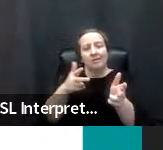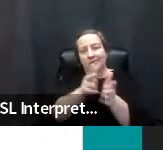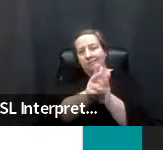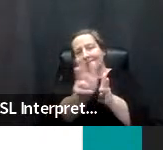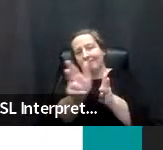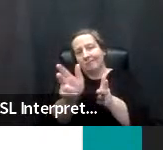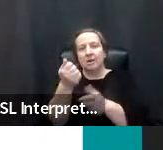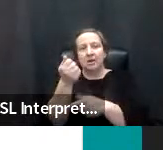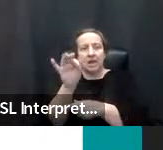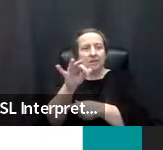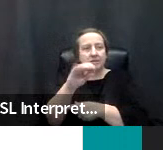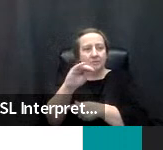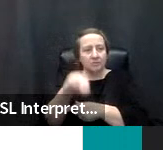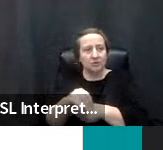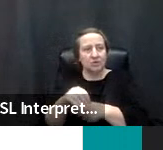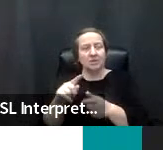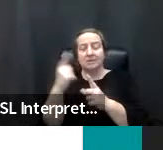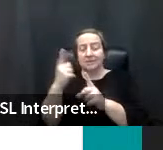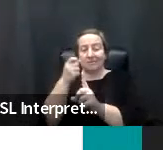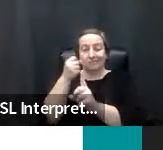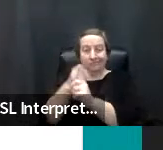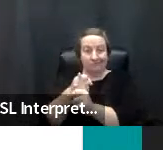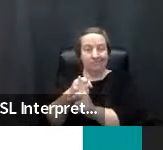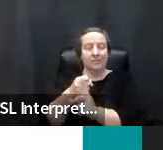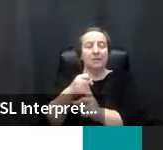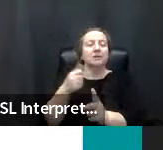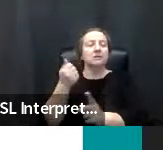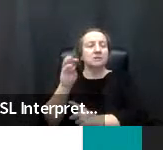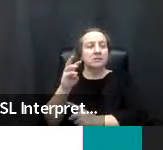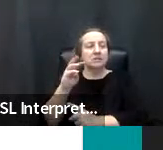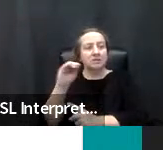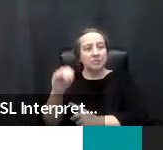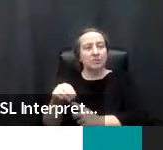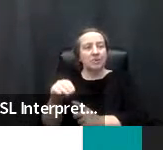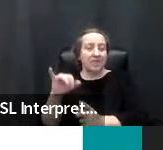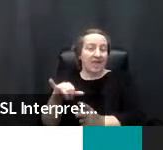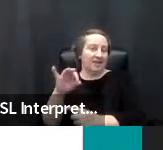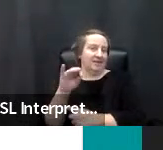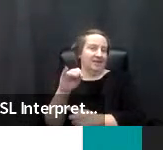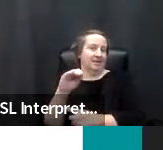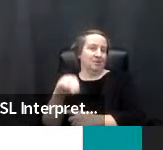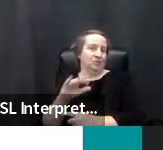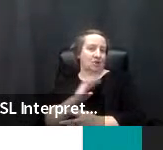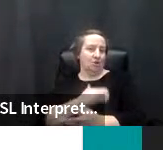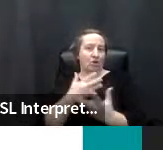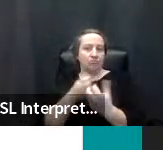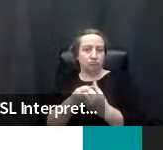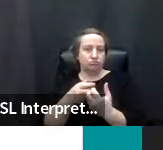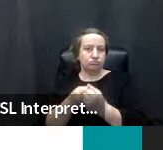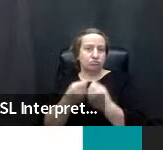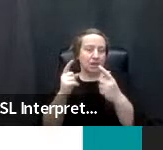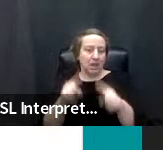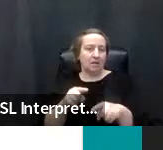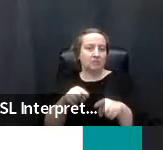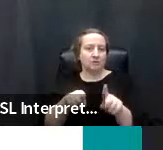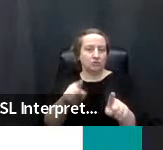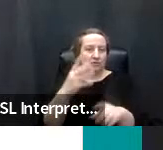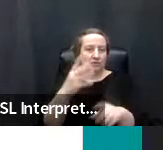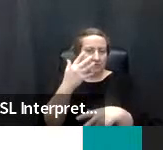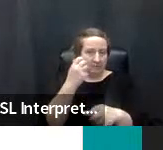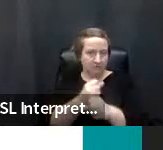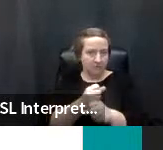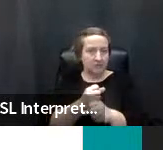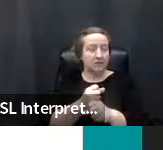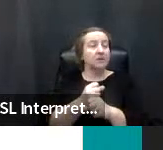19%, the fixed object of 16%, that's making up over 90% of our crashes that are occurring over a 5-year period. And